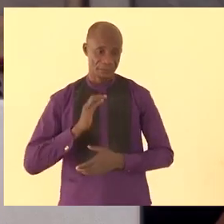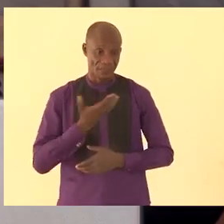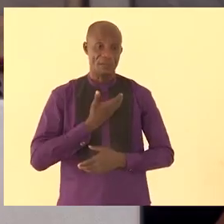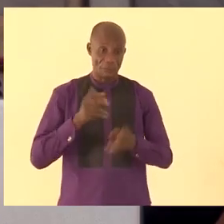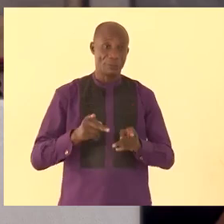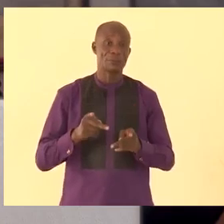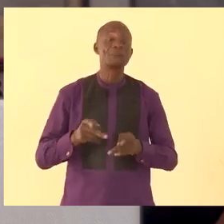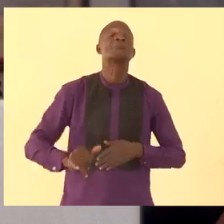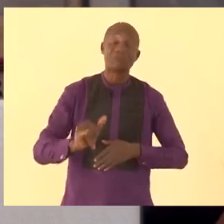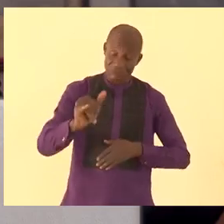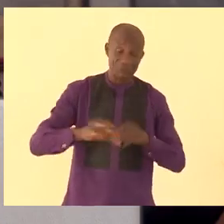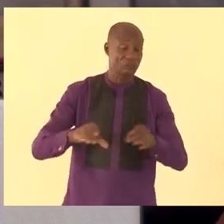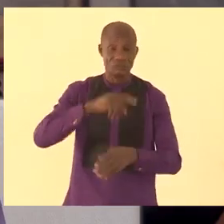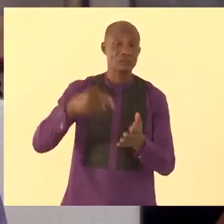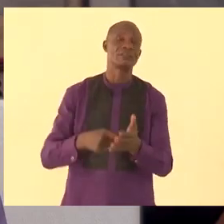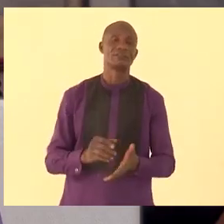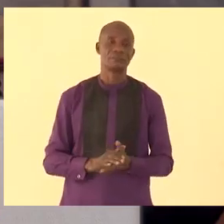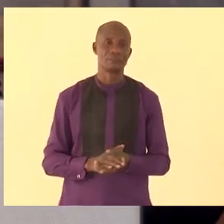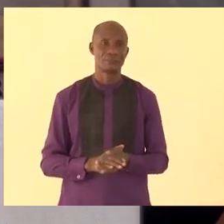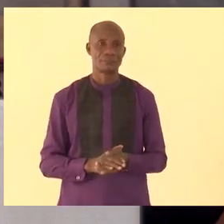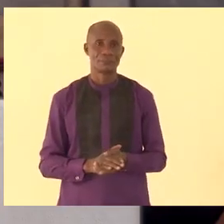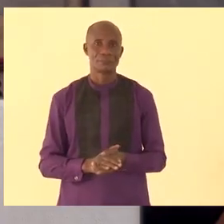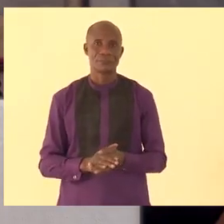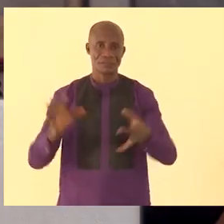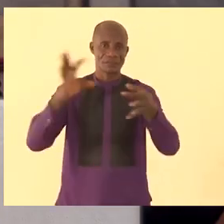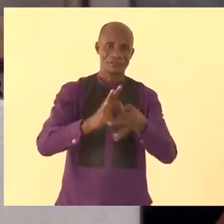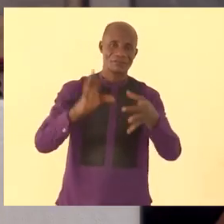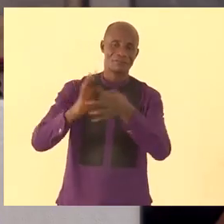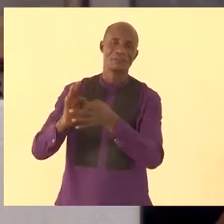Our people are still doing all this and are combining it